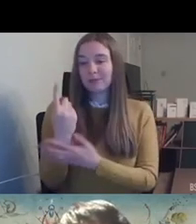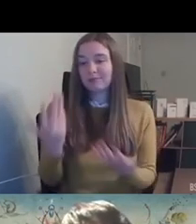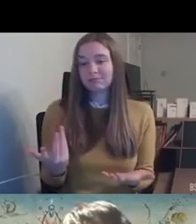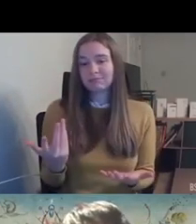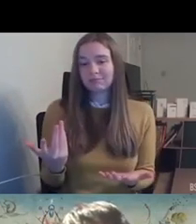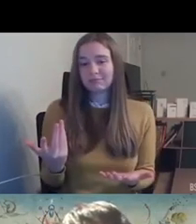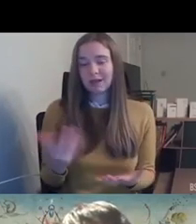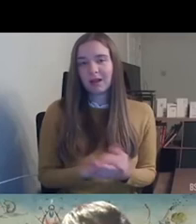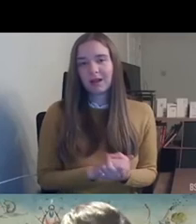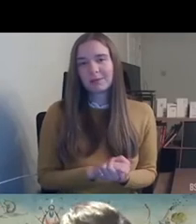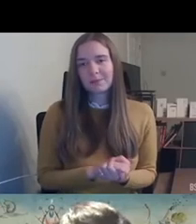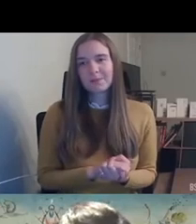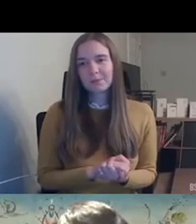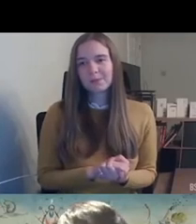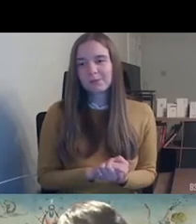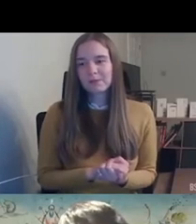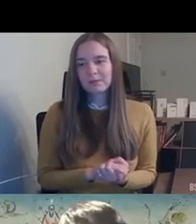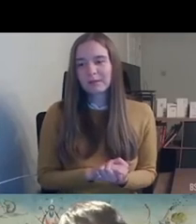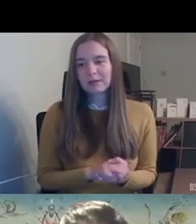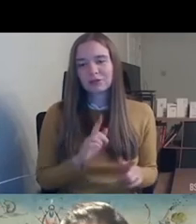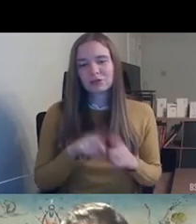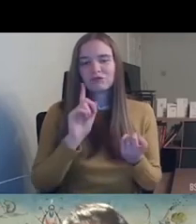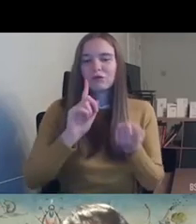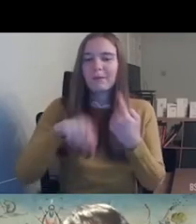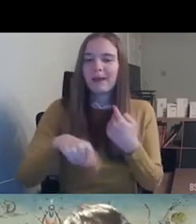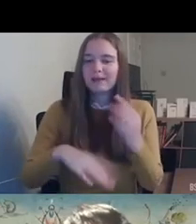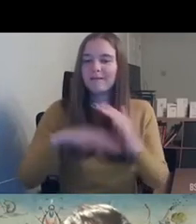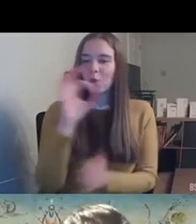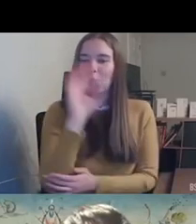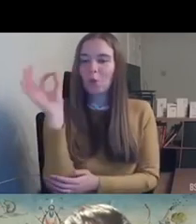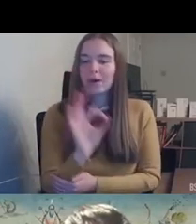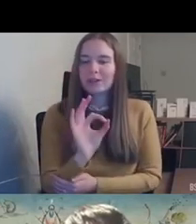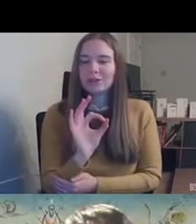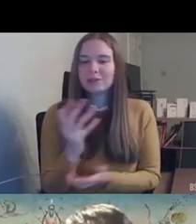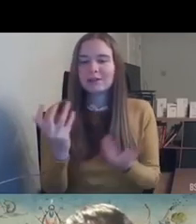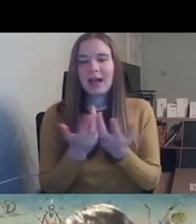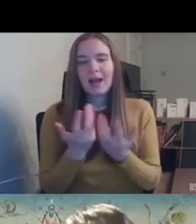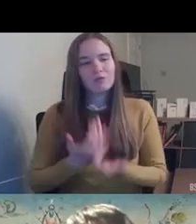replying to that whole question, how, how would we live together?